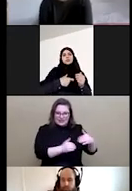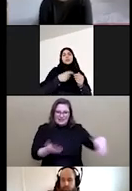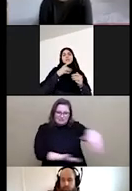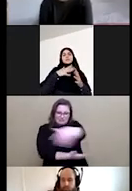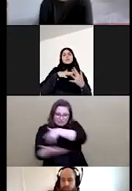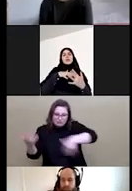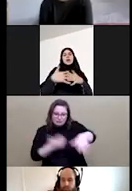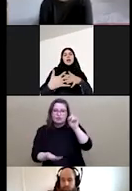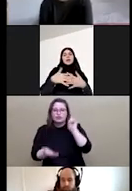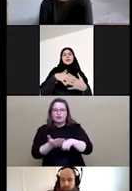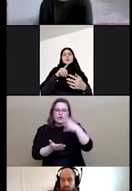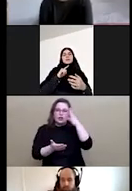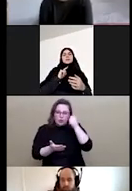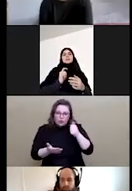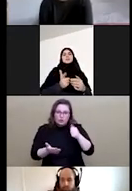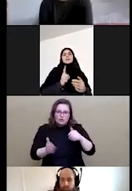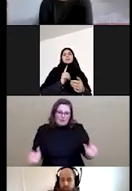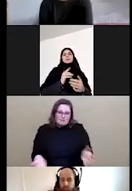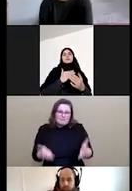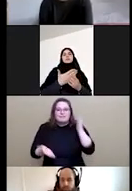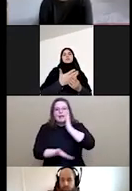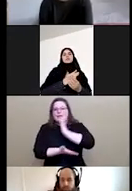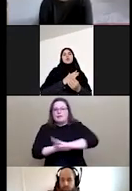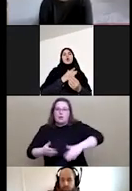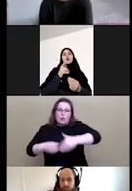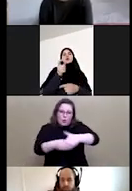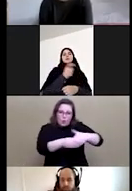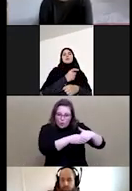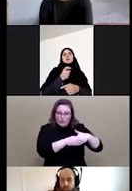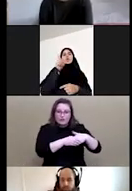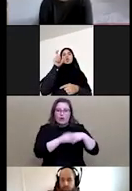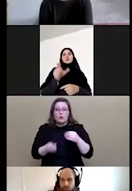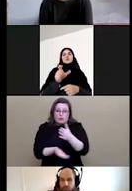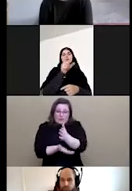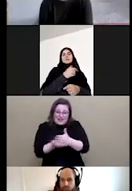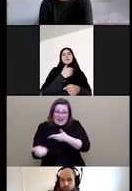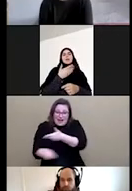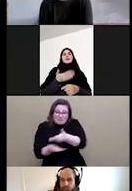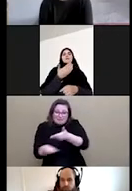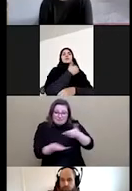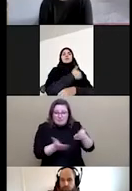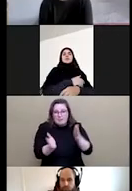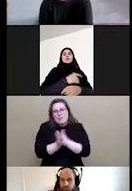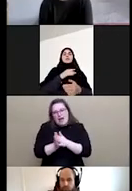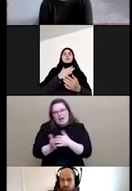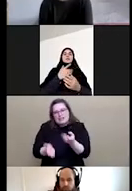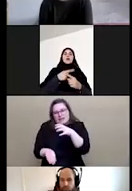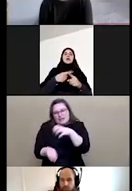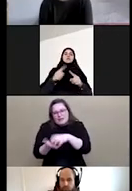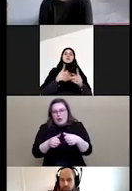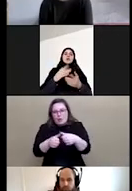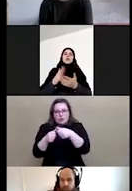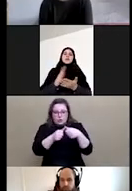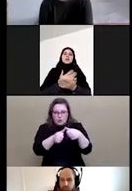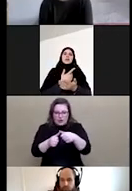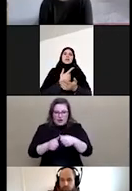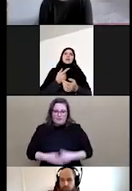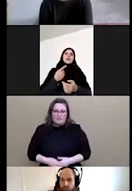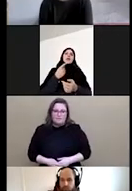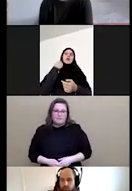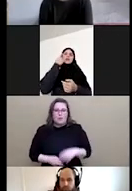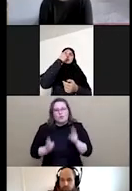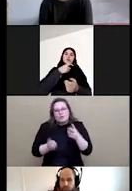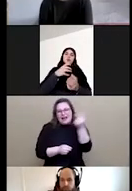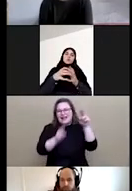to promote reconciliation and to share these experiences with civil society organizations and international peace building organizations in